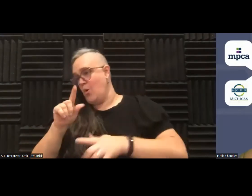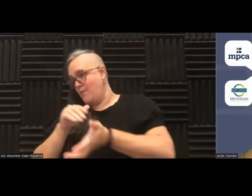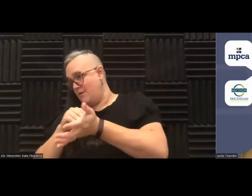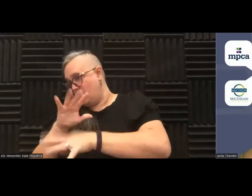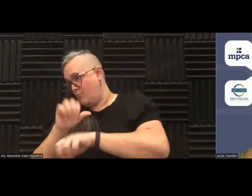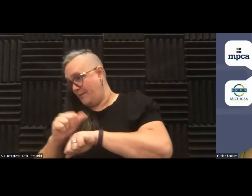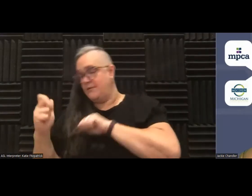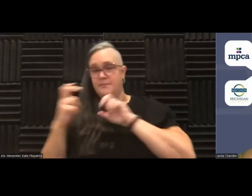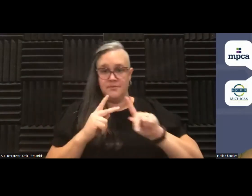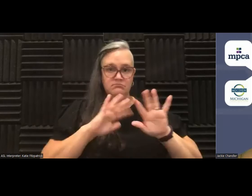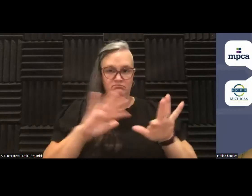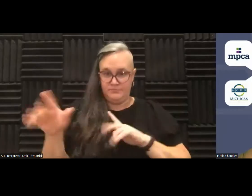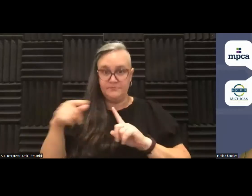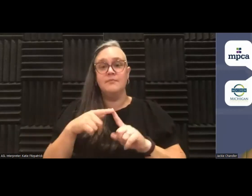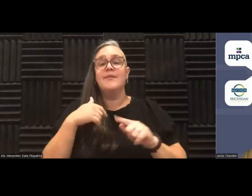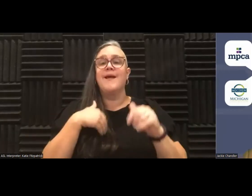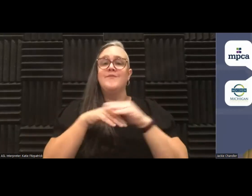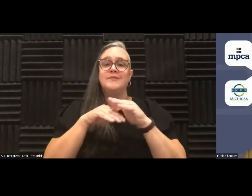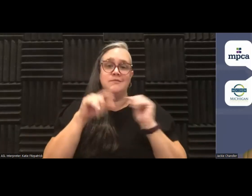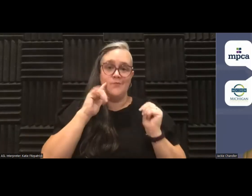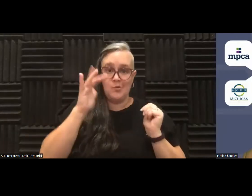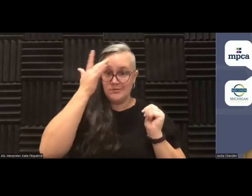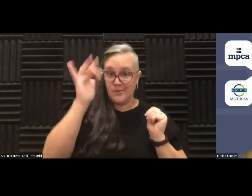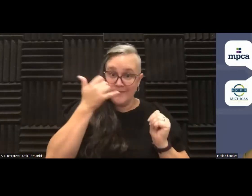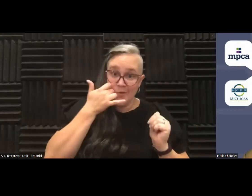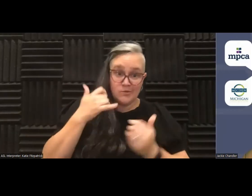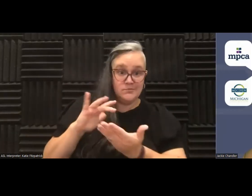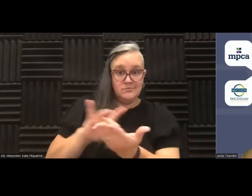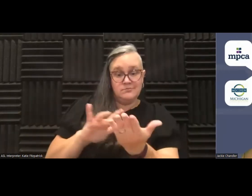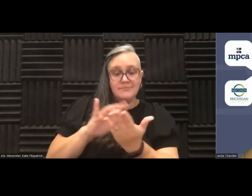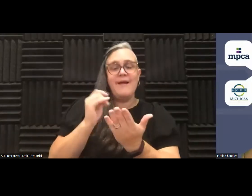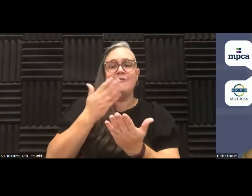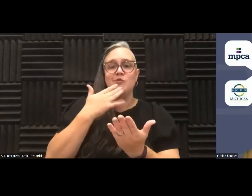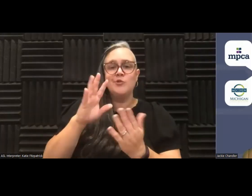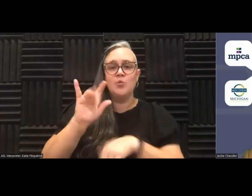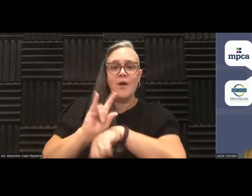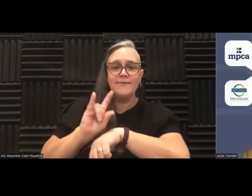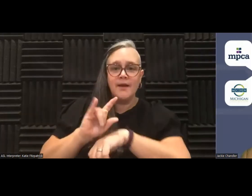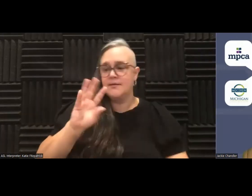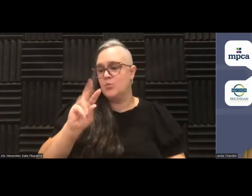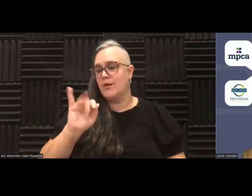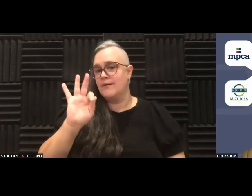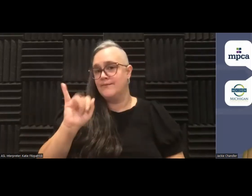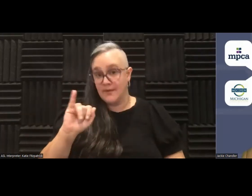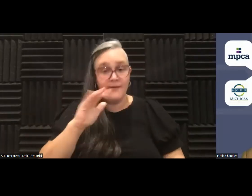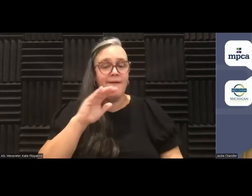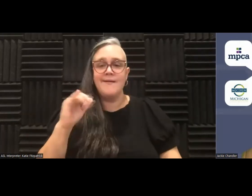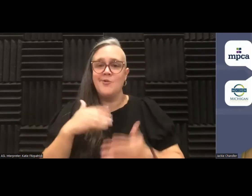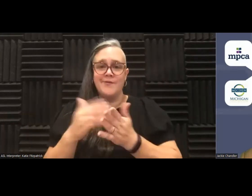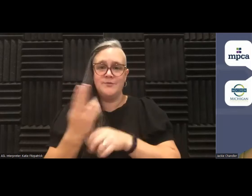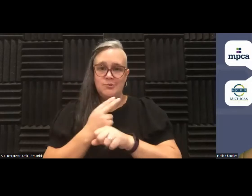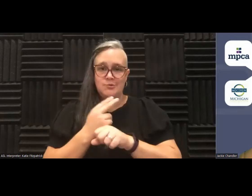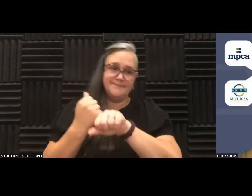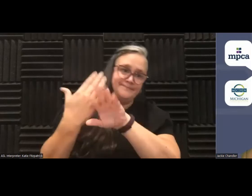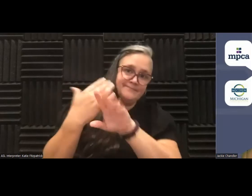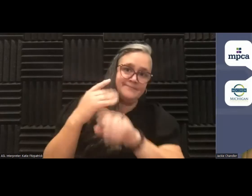have access to a smartphone and to good Wi-Fi, and I frequently use telehealth services